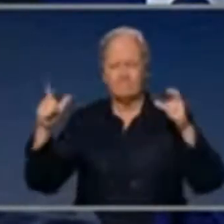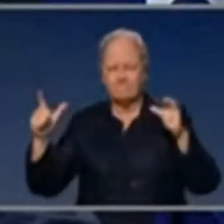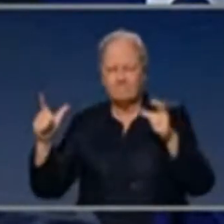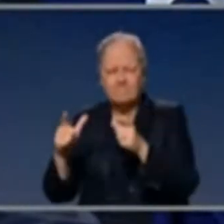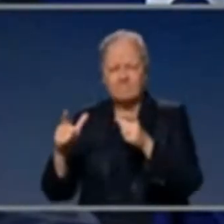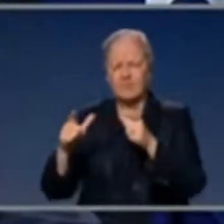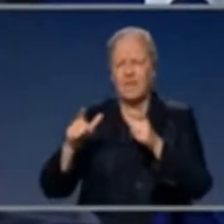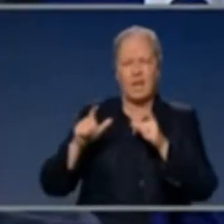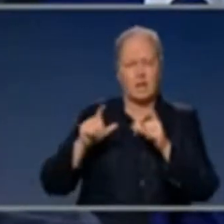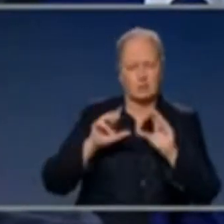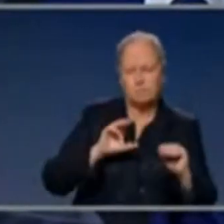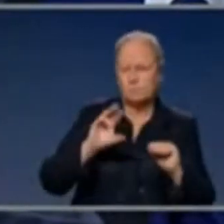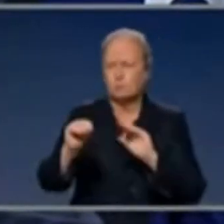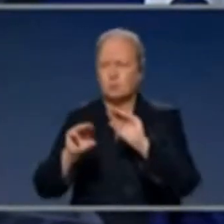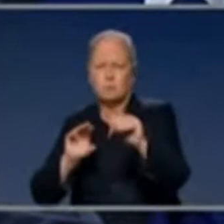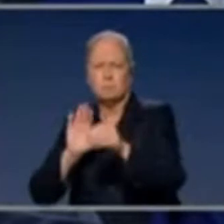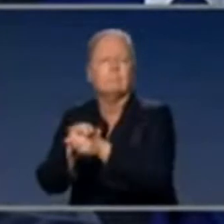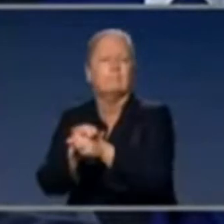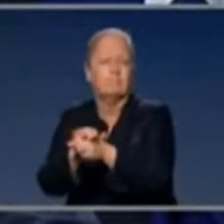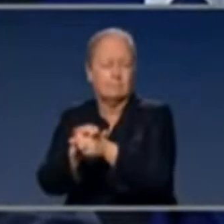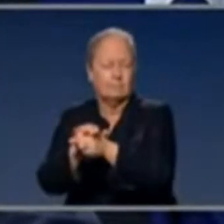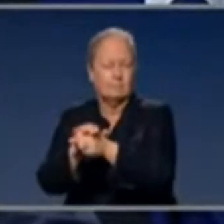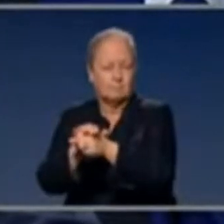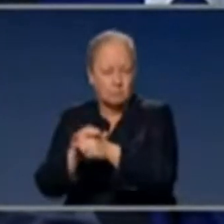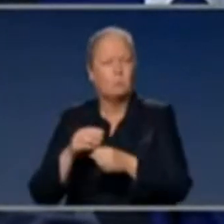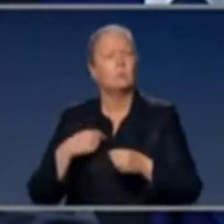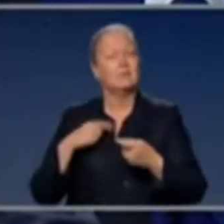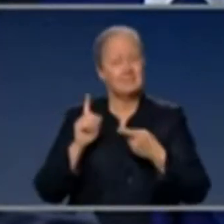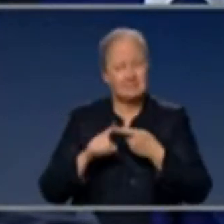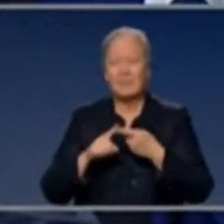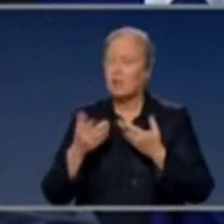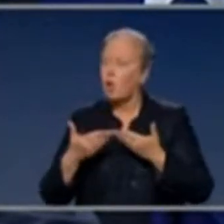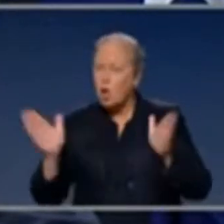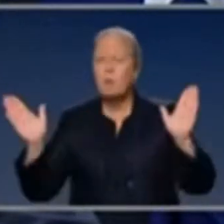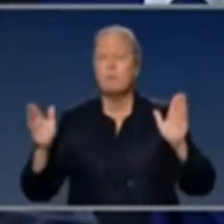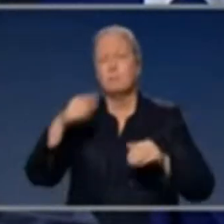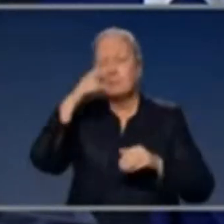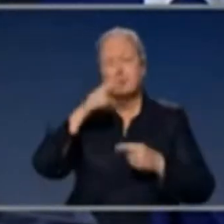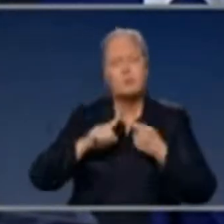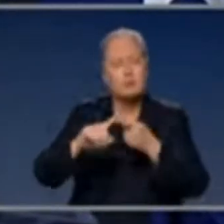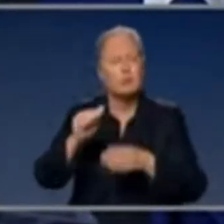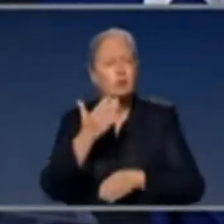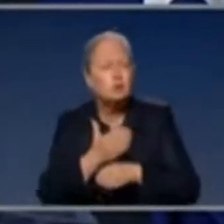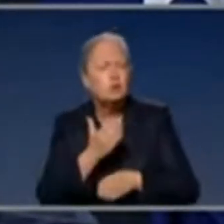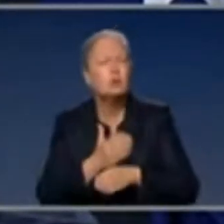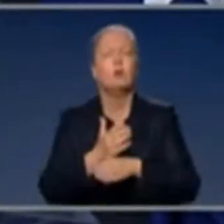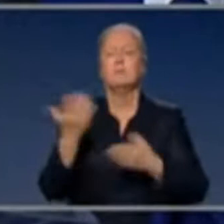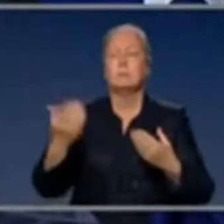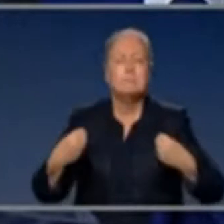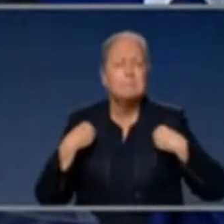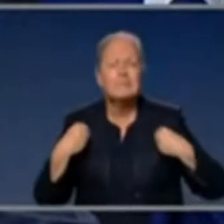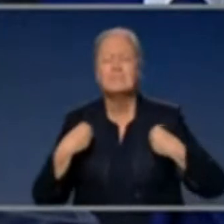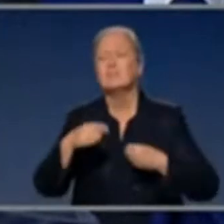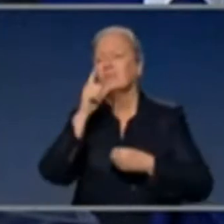practices that we get through this. We stay open, we keep people in jobs, and we keep investing in the things that